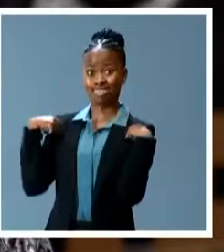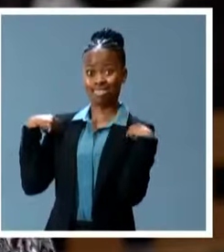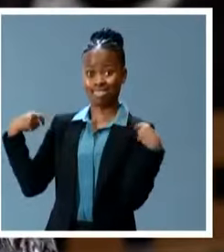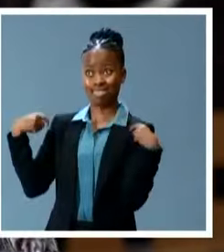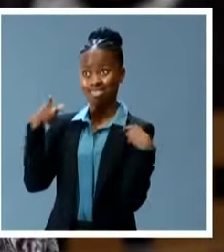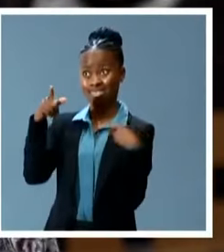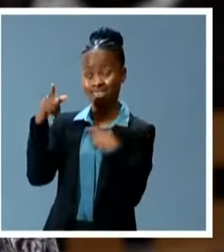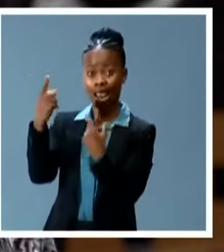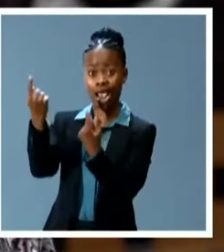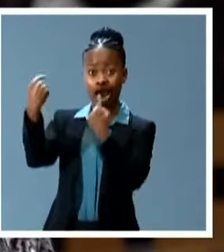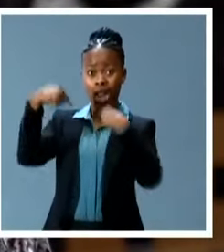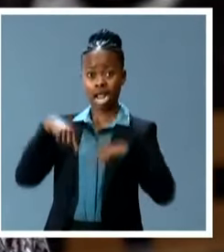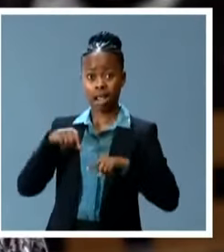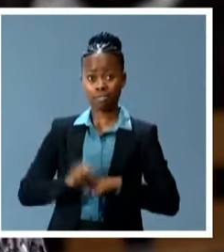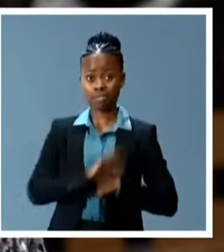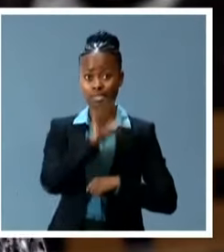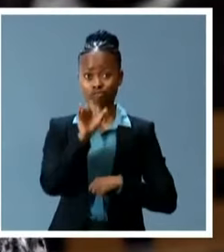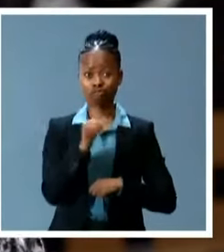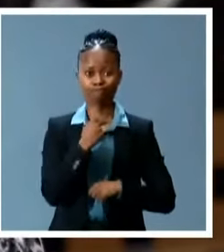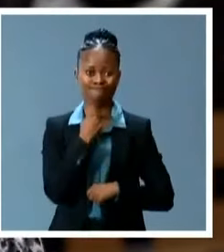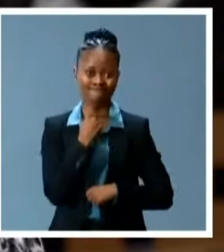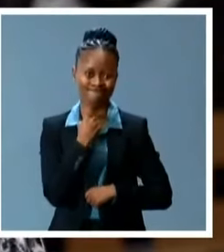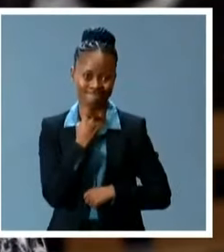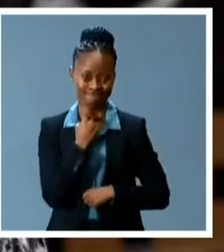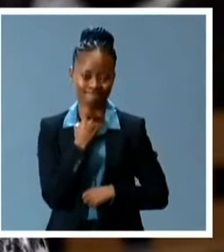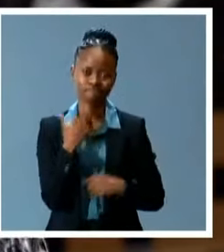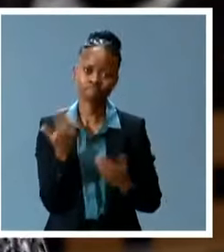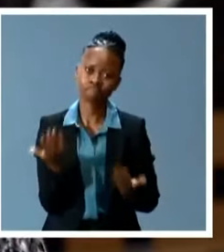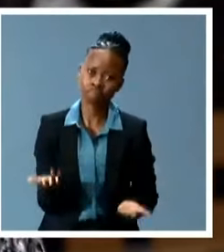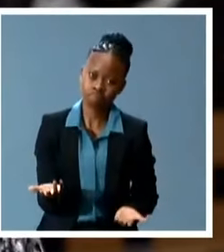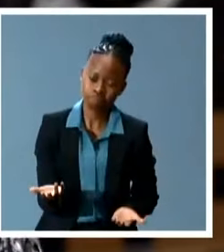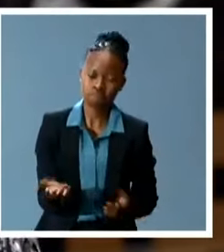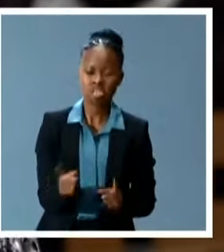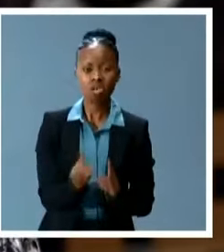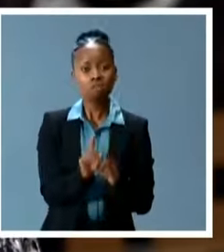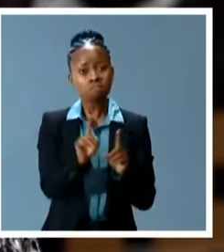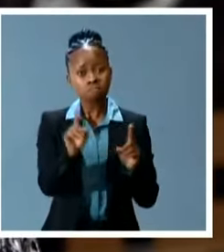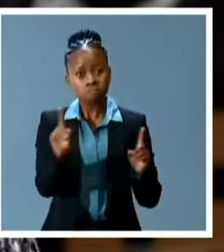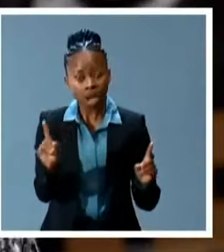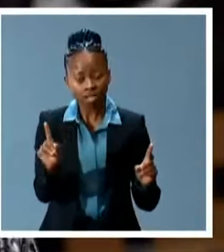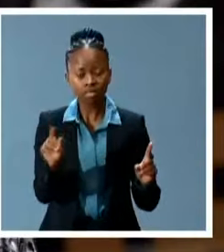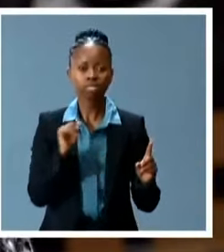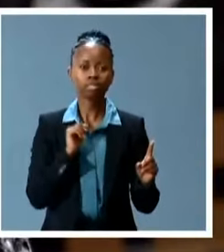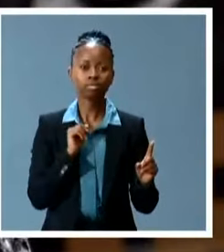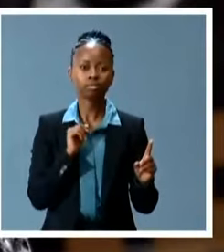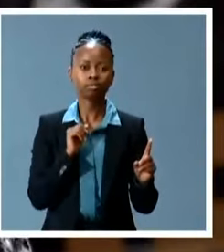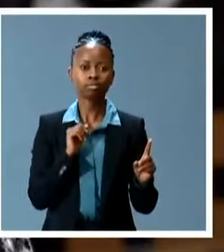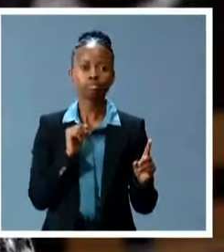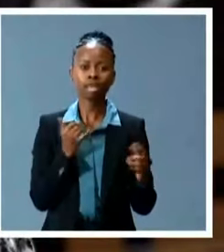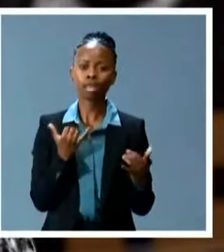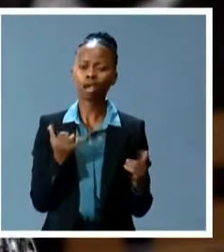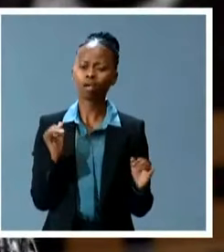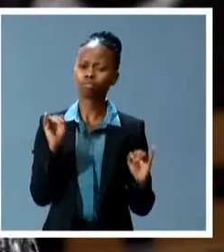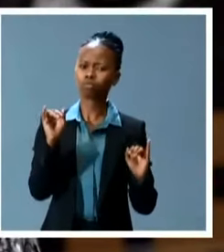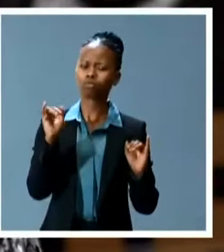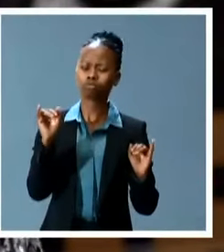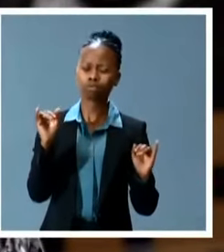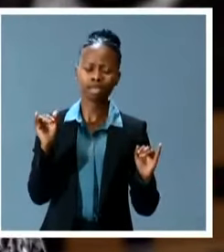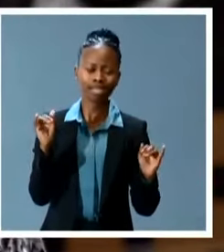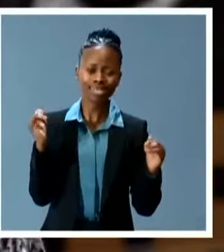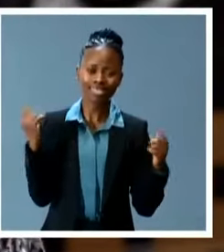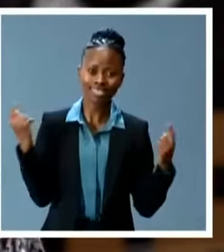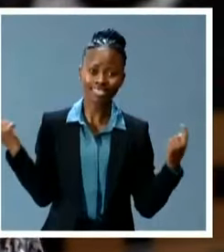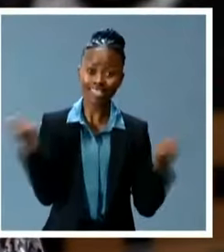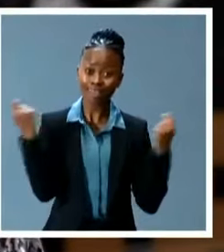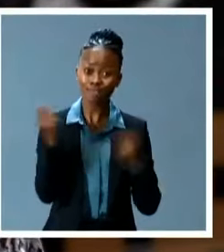Africa in person, we warmly embrace the historical moment of the very